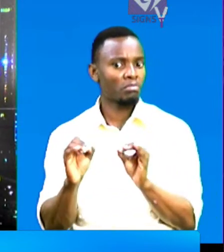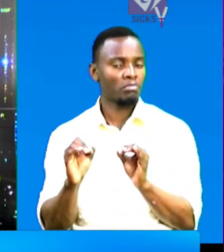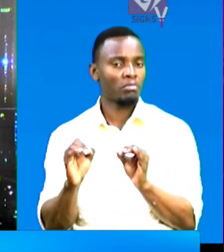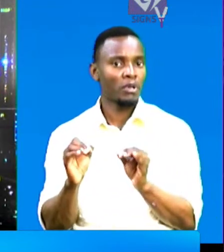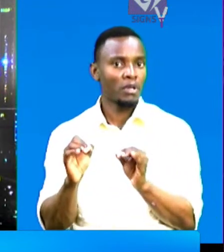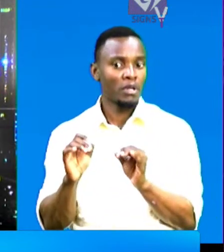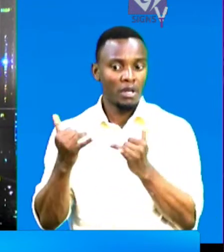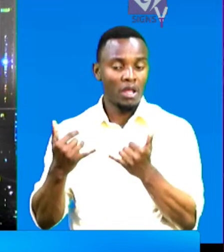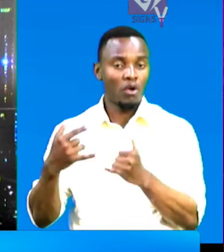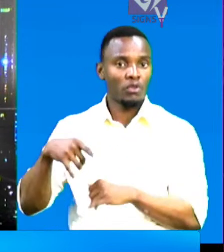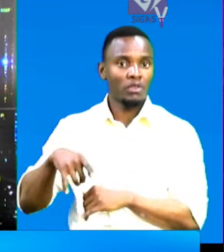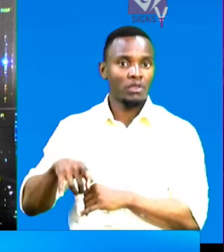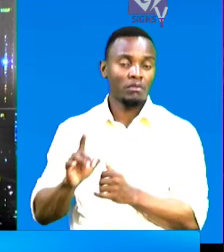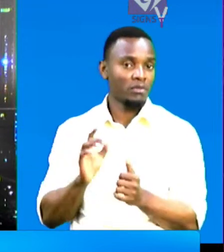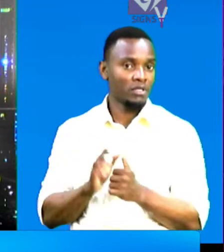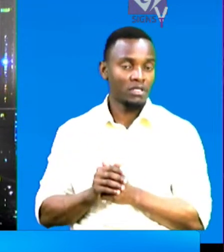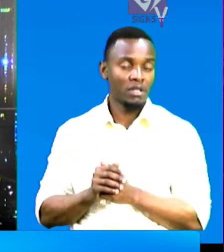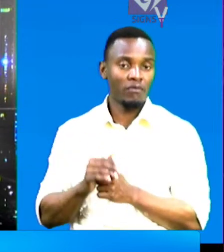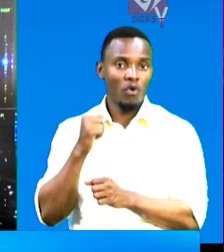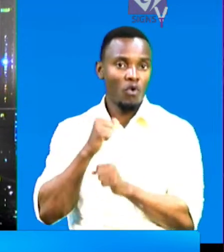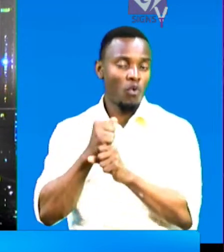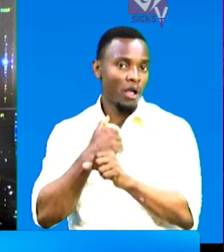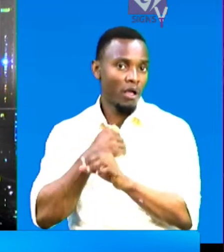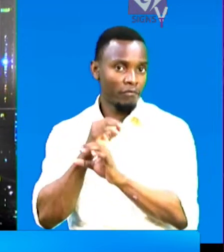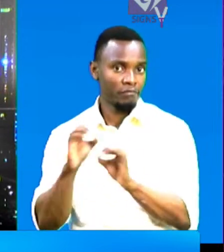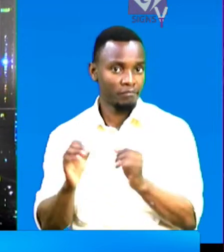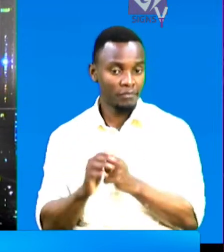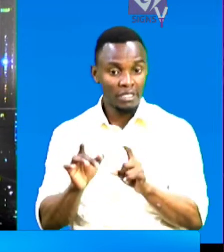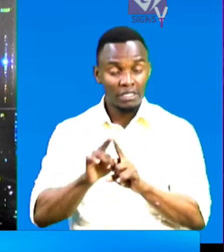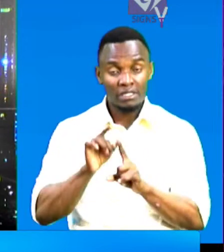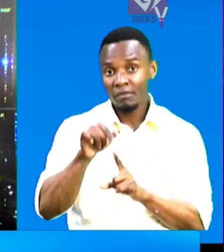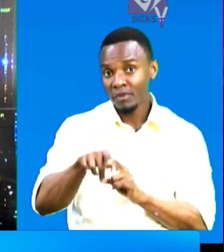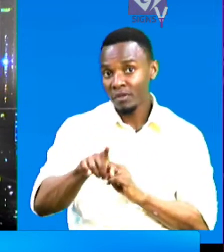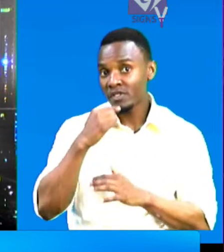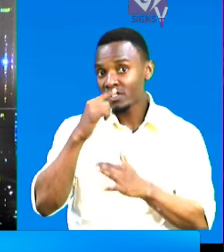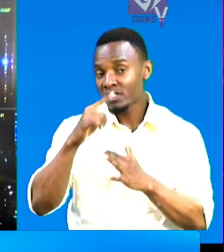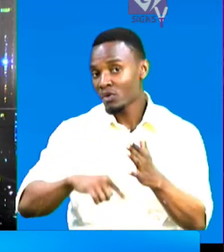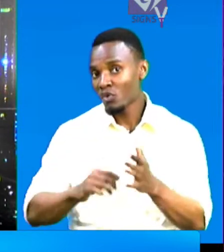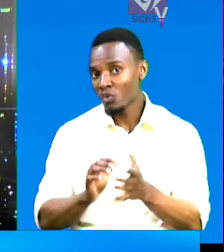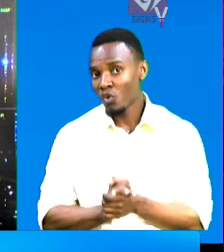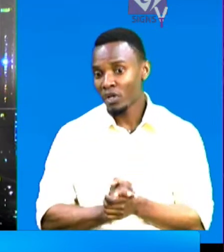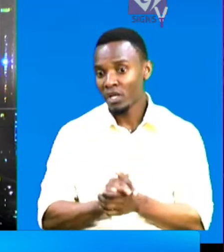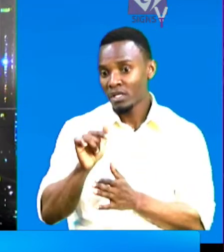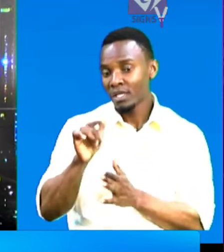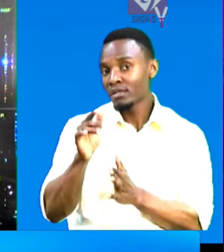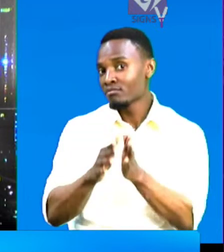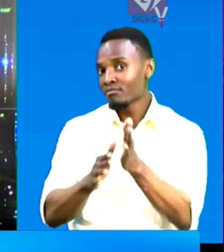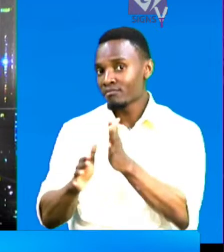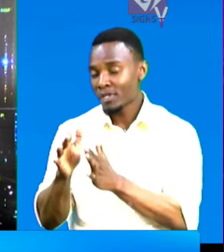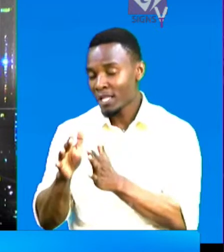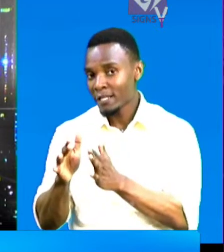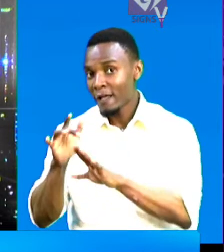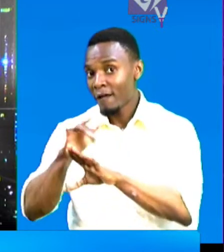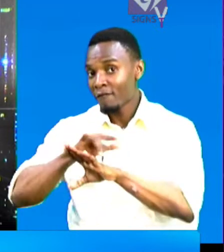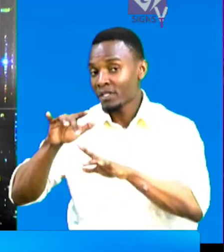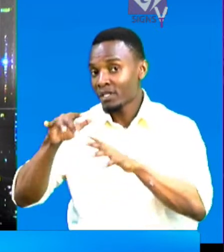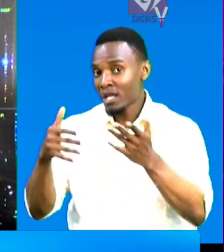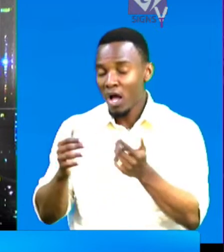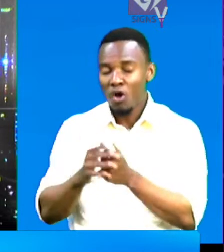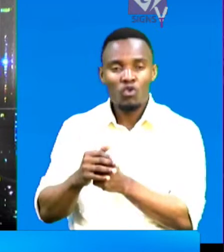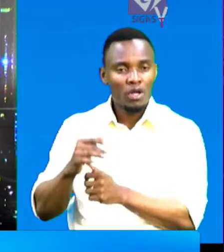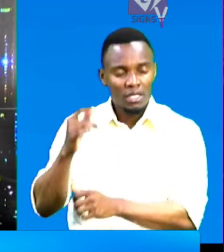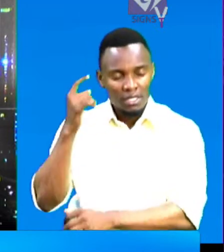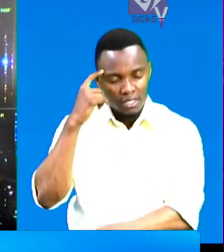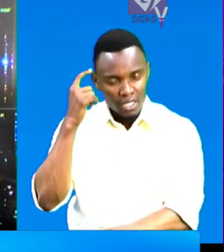them redundant. The move, they claimed, has subjected them to psychological and financial